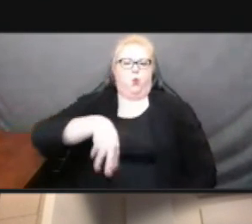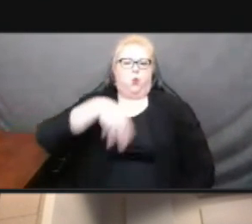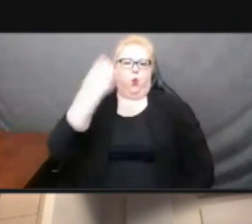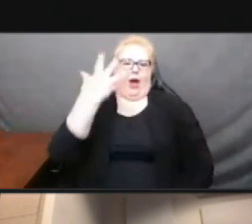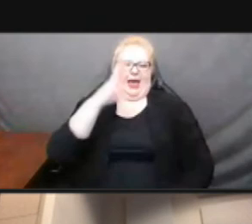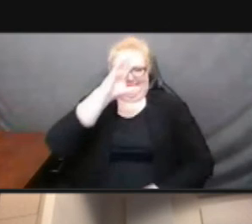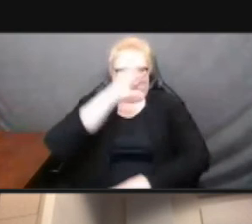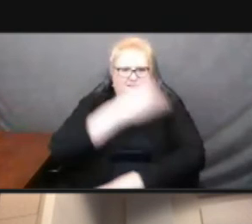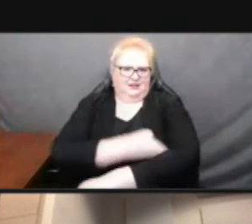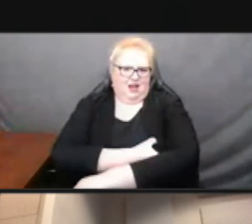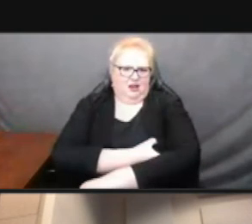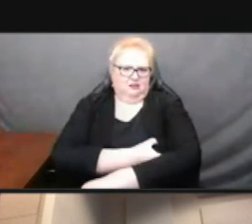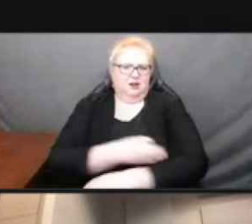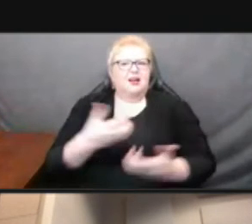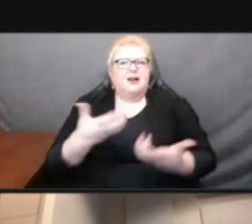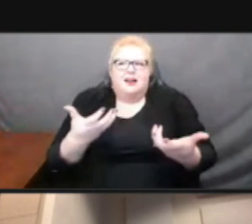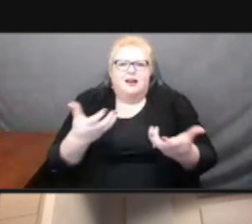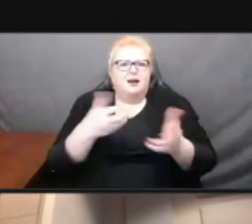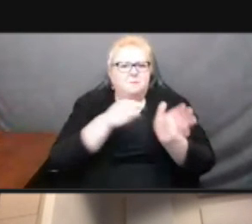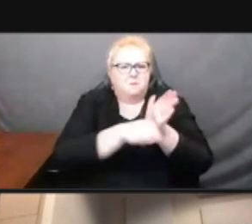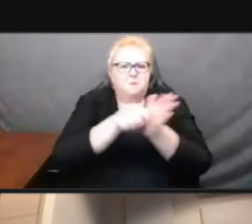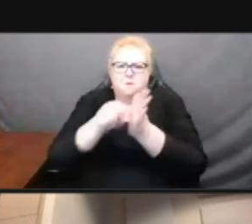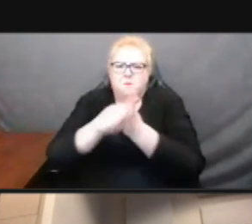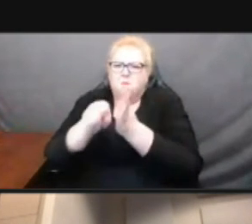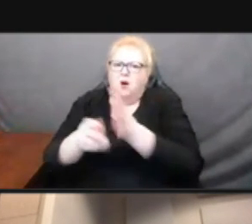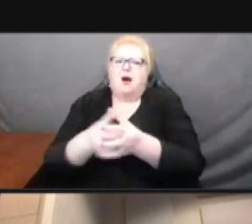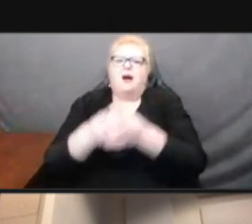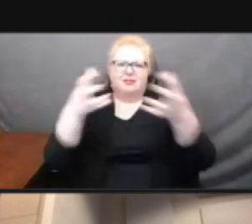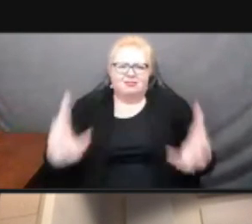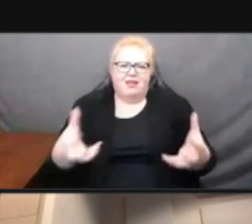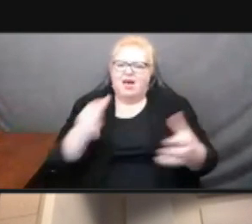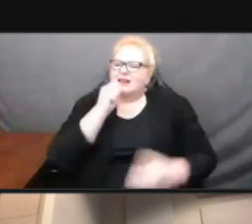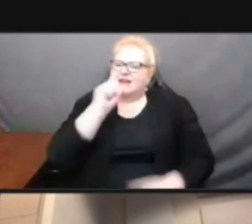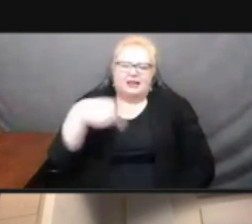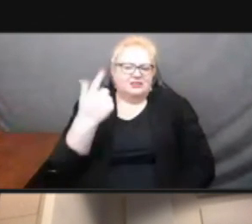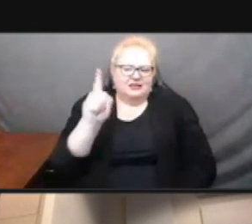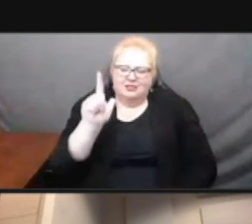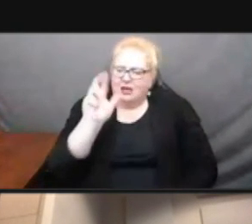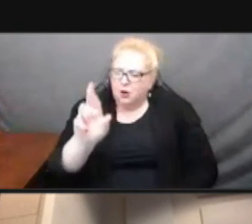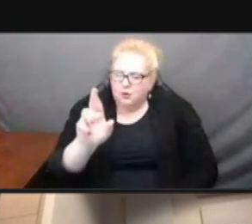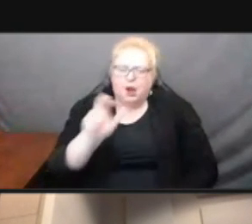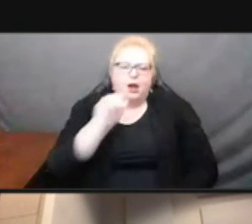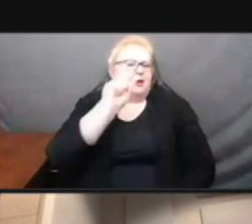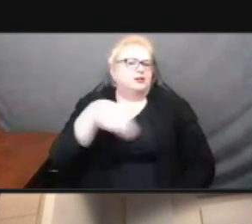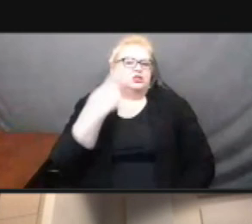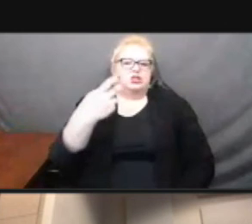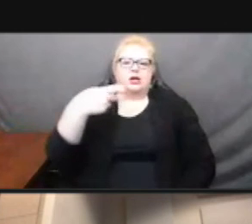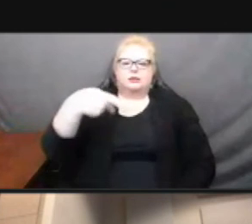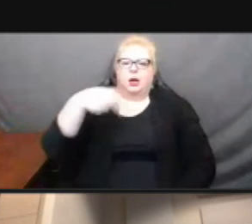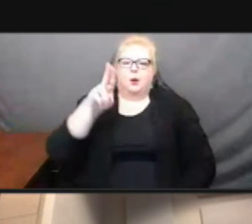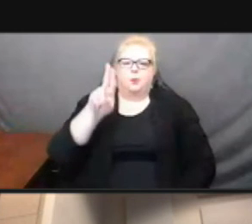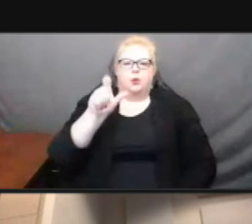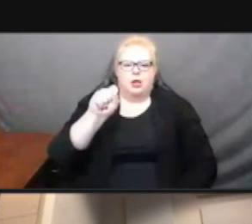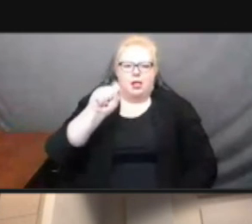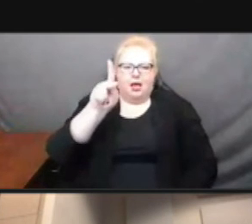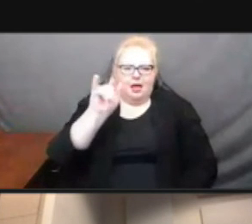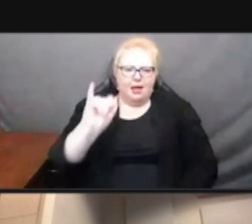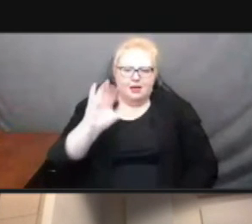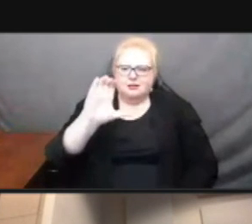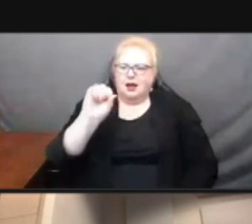on, not just in Little Rock, not just in Pulaski County, but in these other places around the